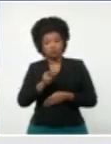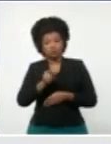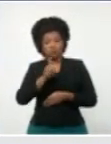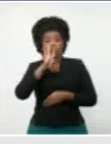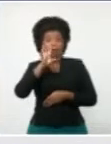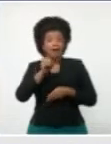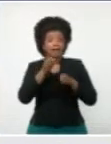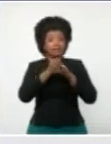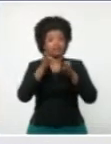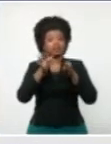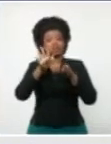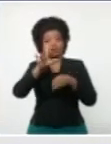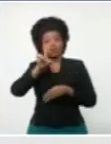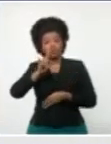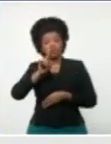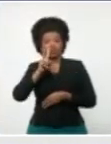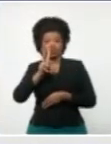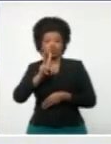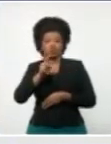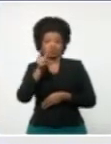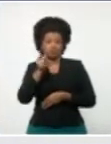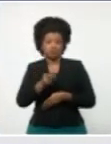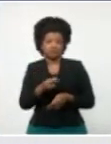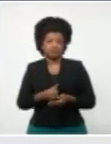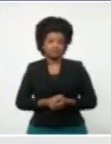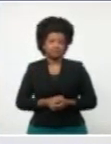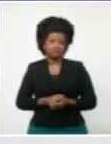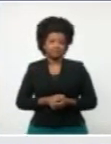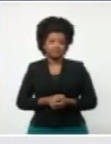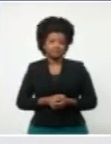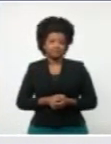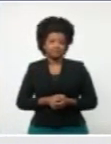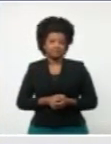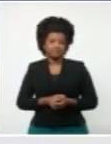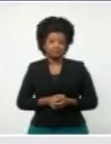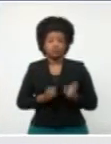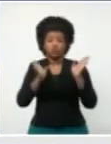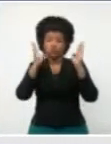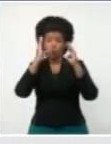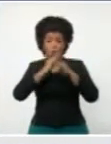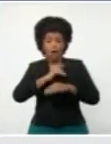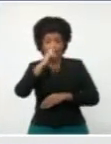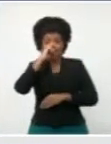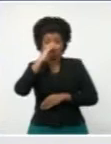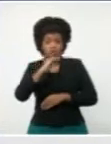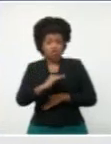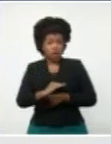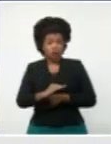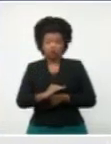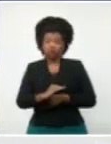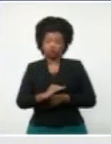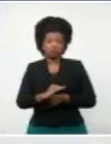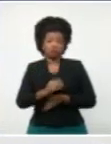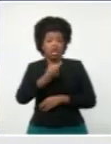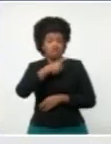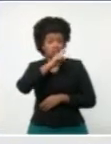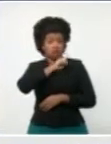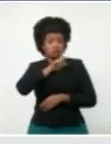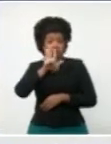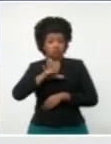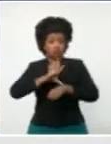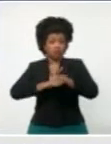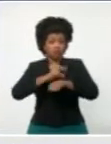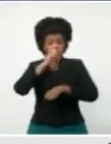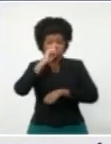And 89.3%, that is 217 children, have been discharged, and we ratify that all of